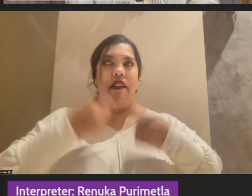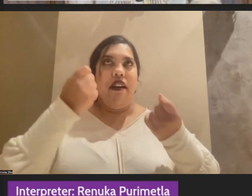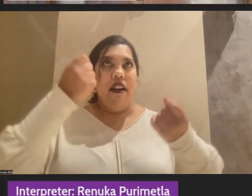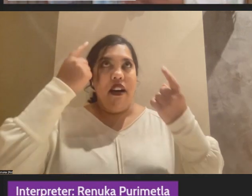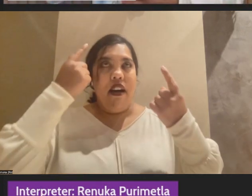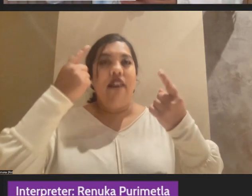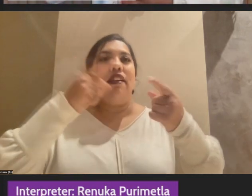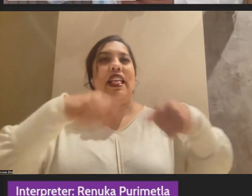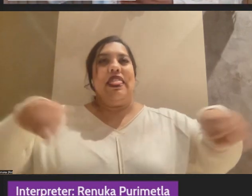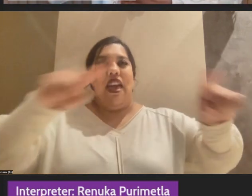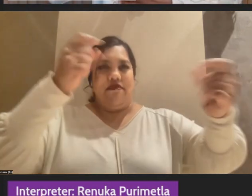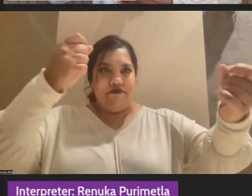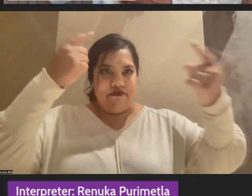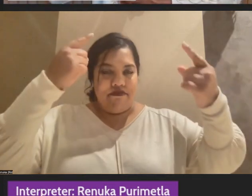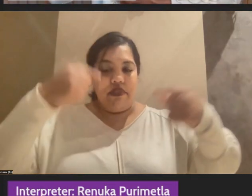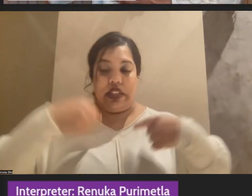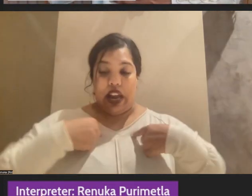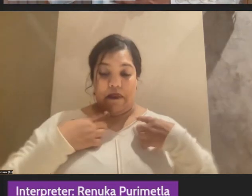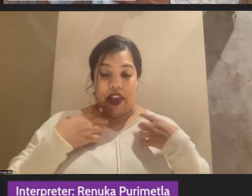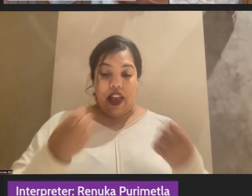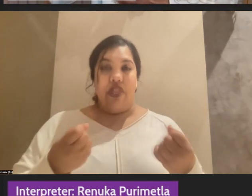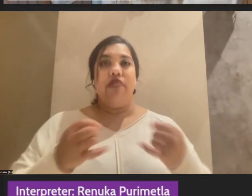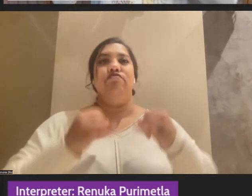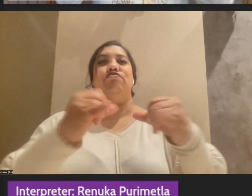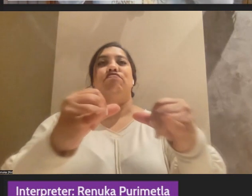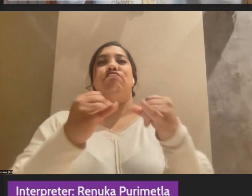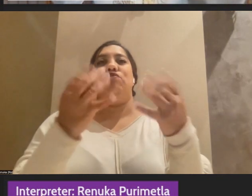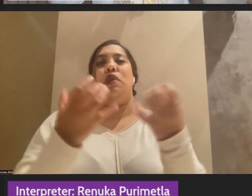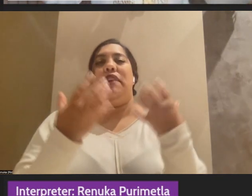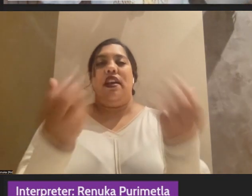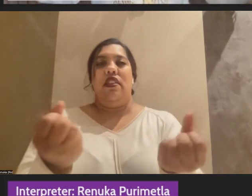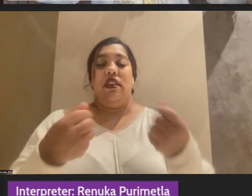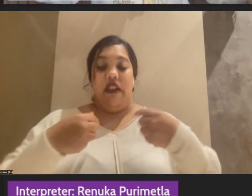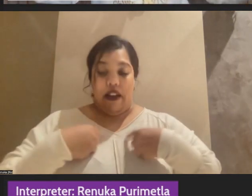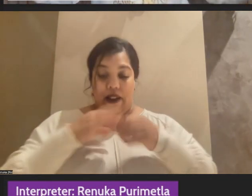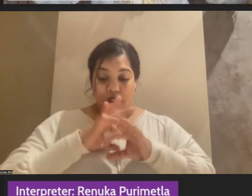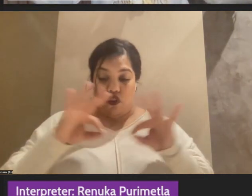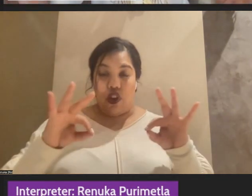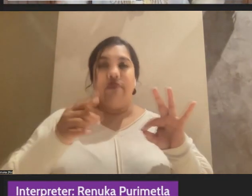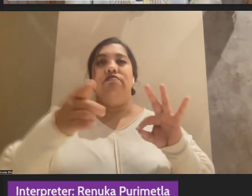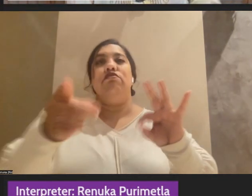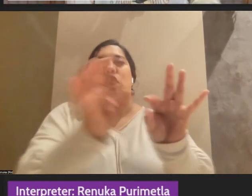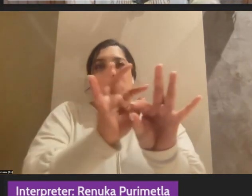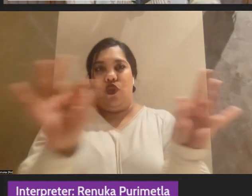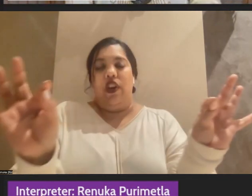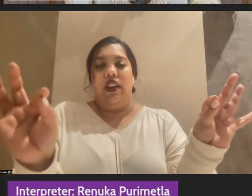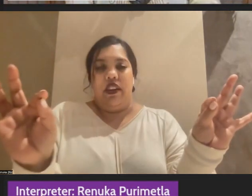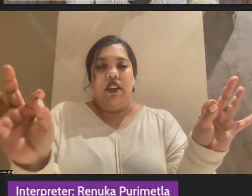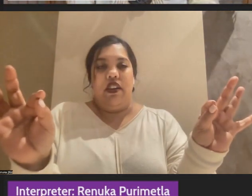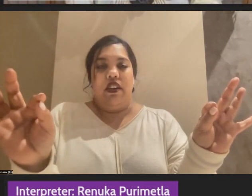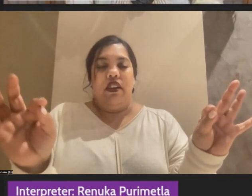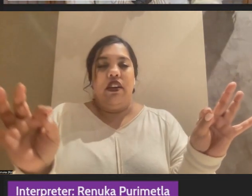and well-being. Liberation and emancipation so that all may experience